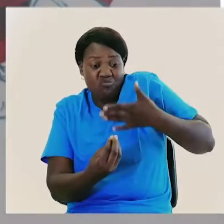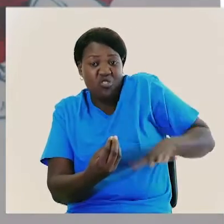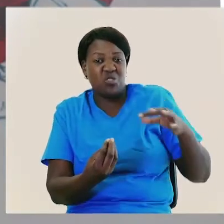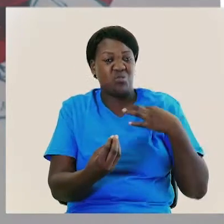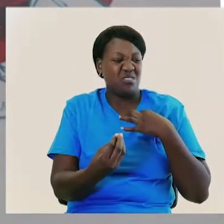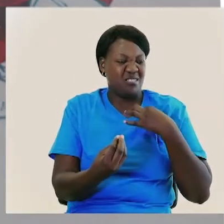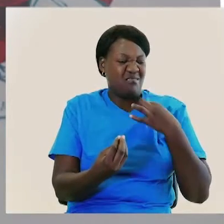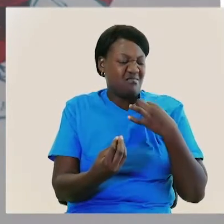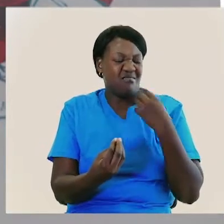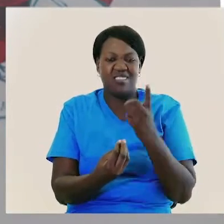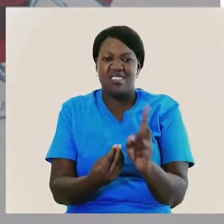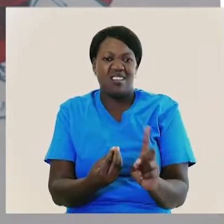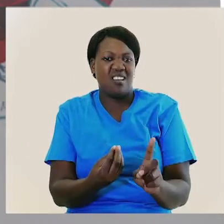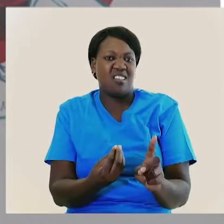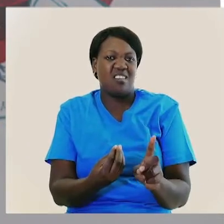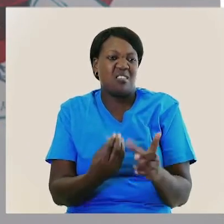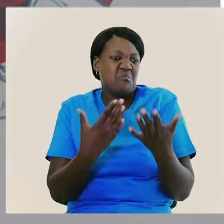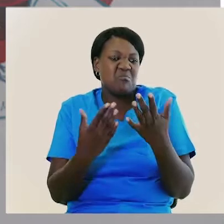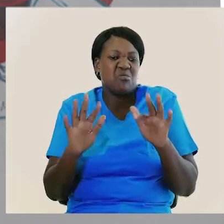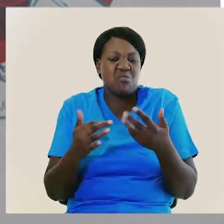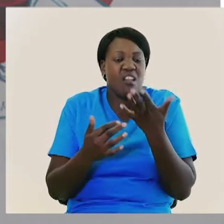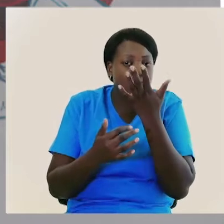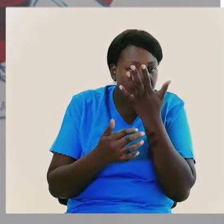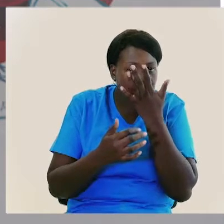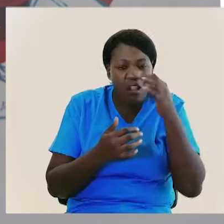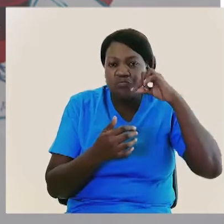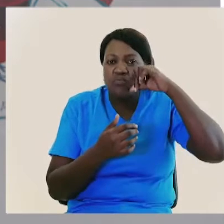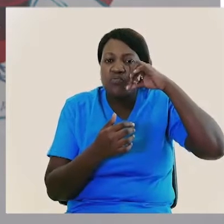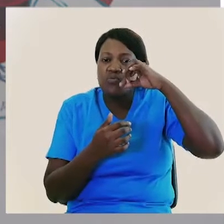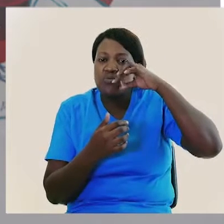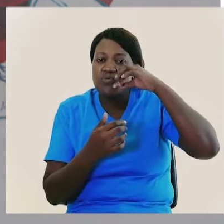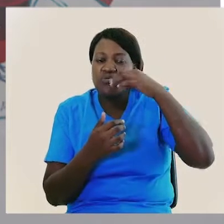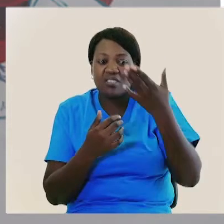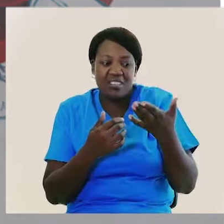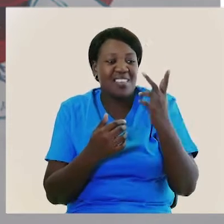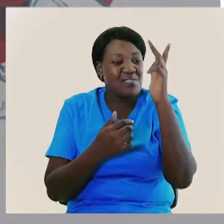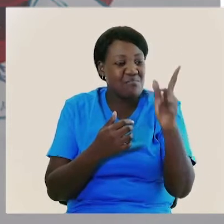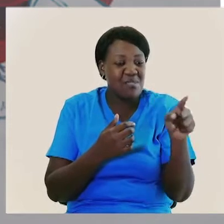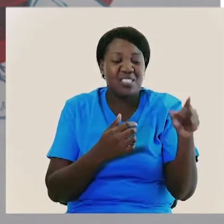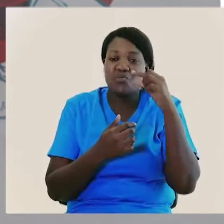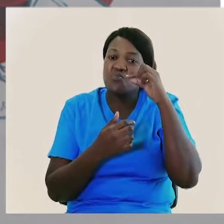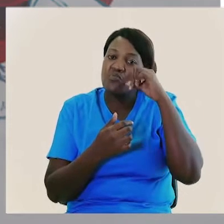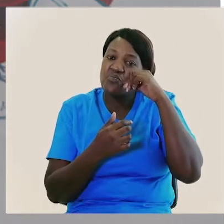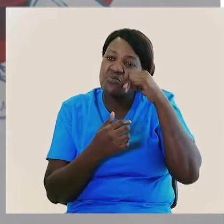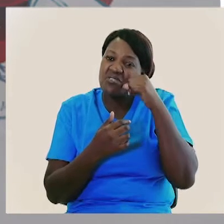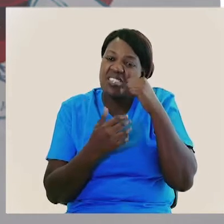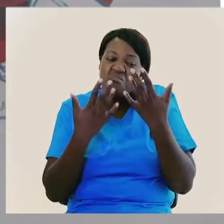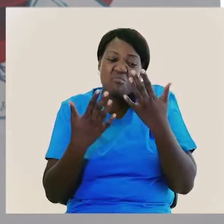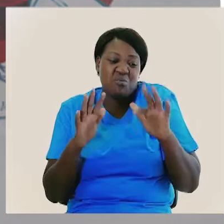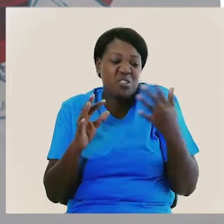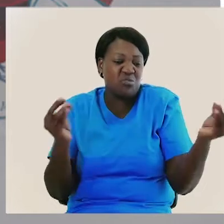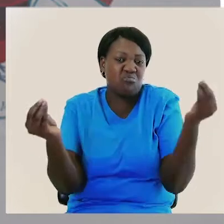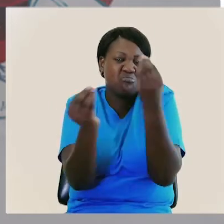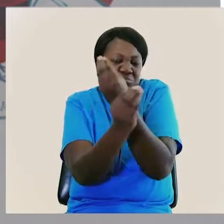chicken? You want a bag of salt instead. And the person who wants salt wants to swap it for something else